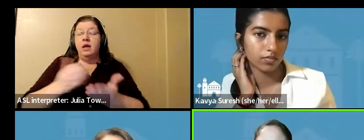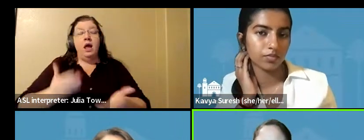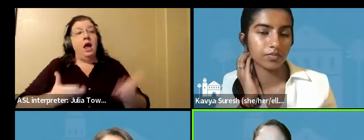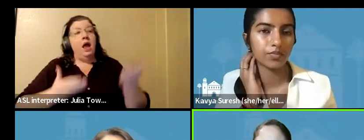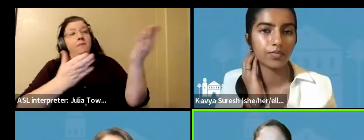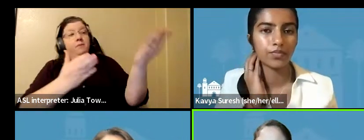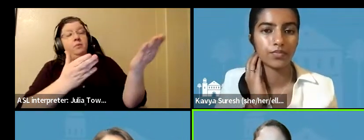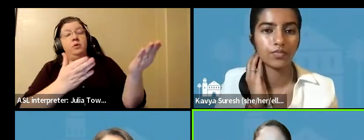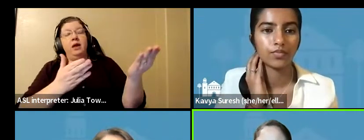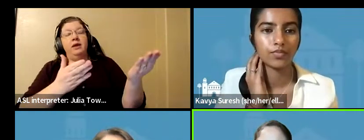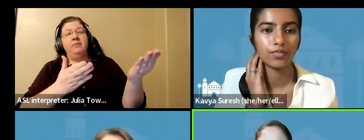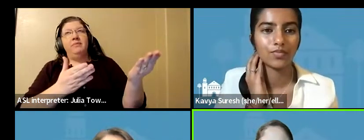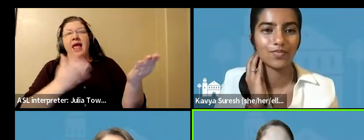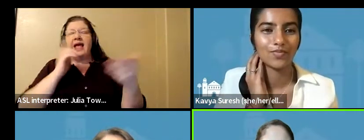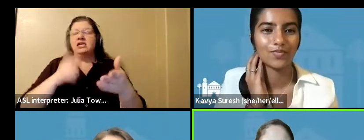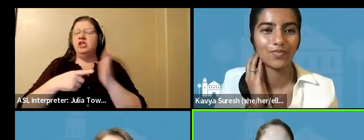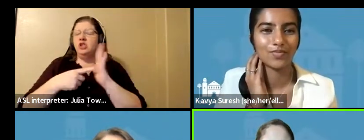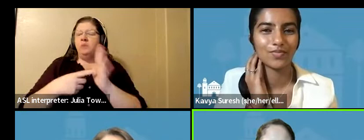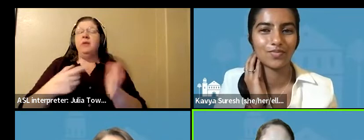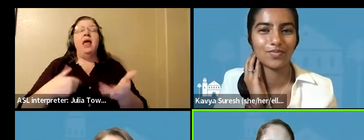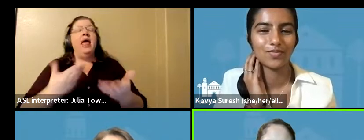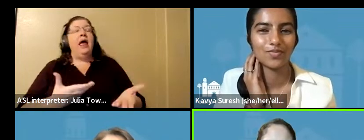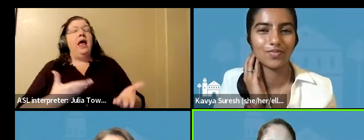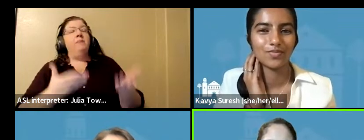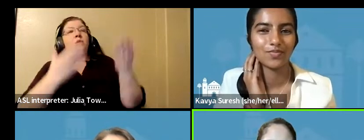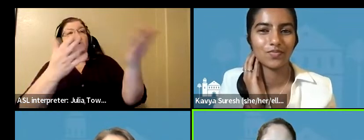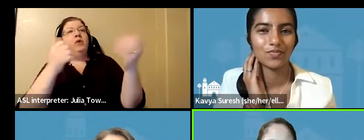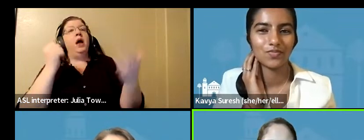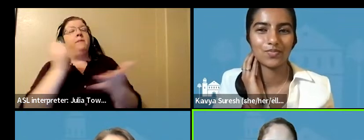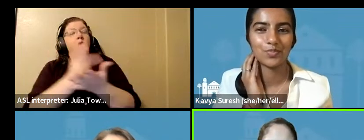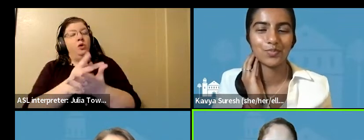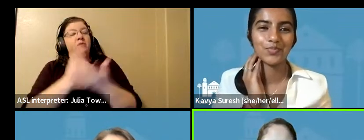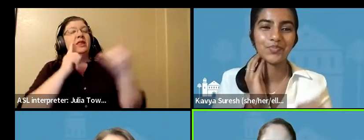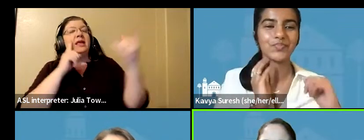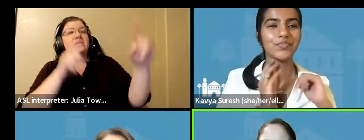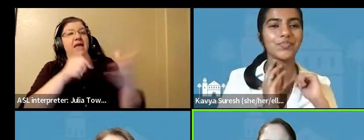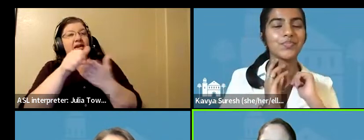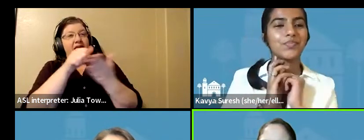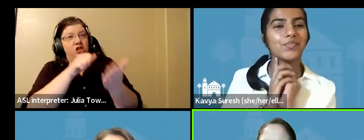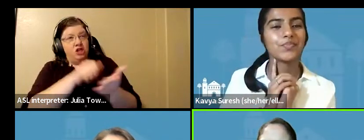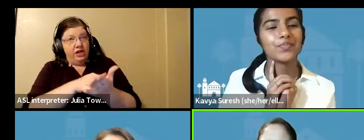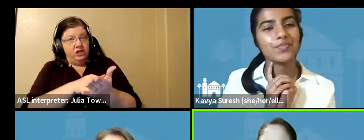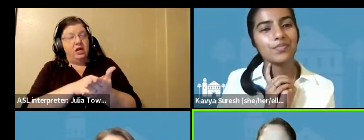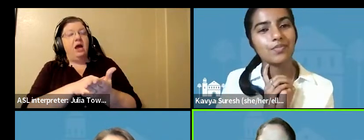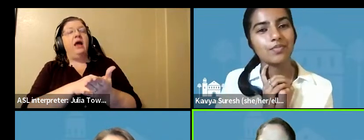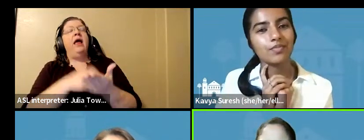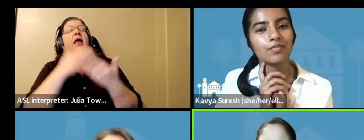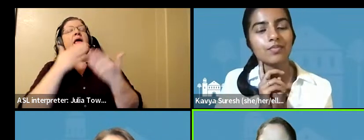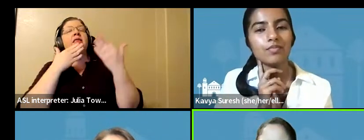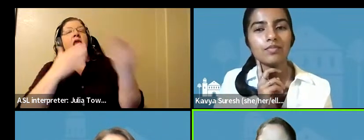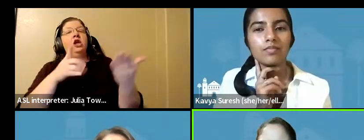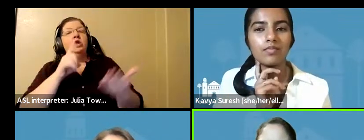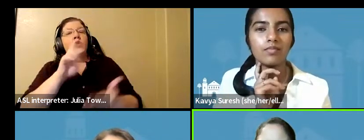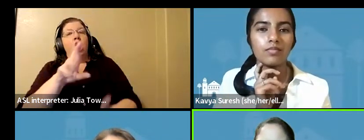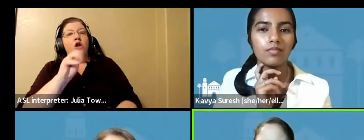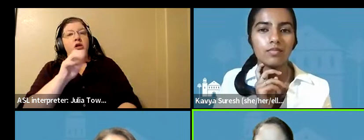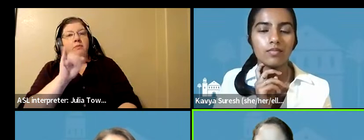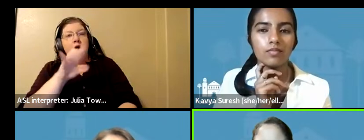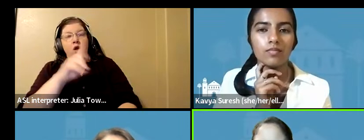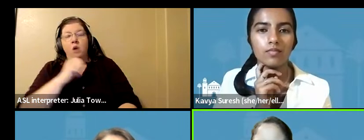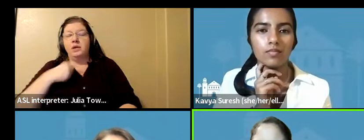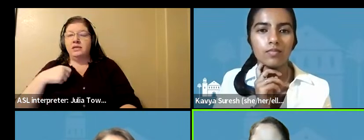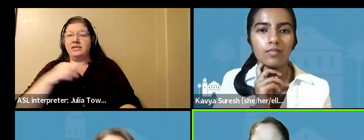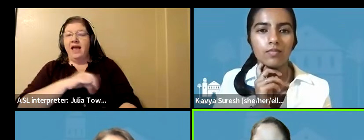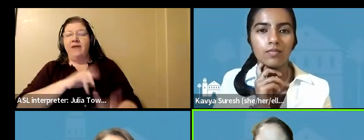we as presented, really. I move that we approve the consent agenda as presented, and thank you, Dr. Maldonado and staff, for answering